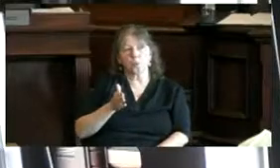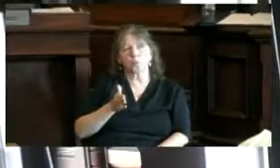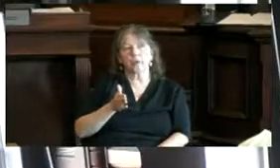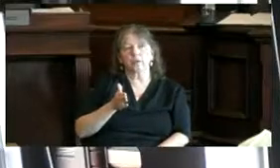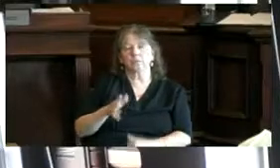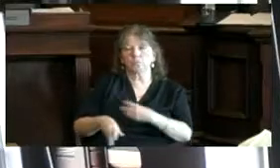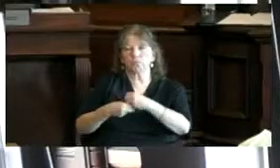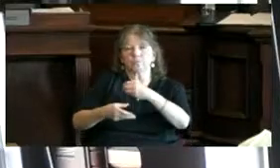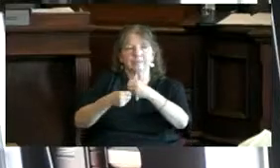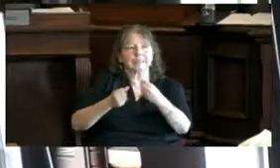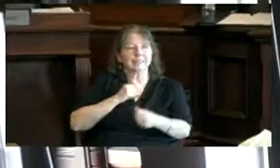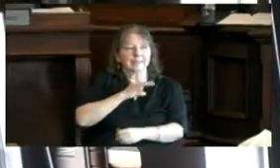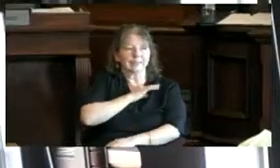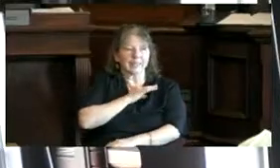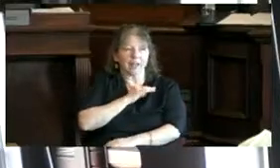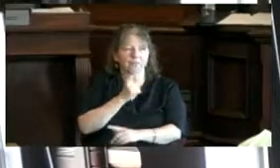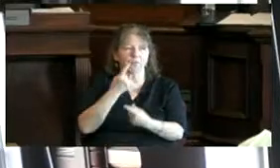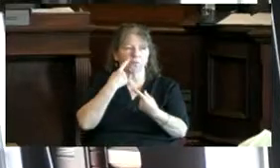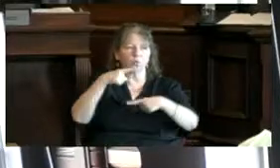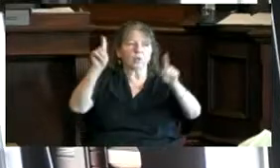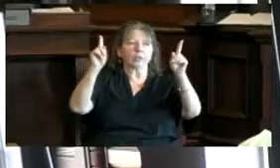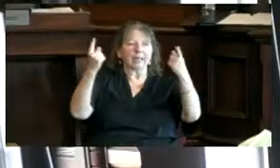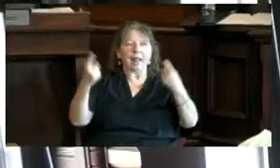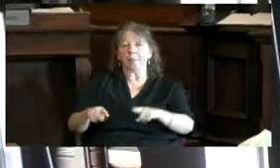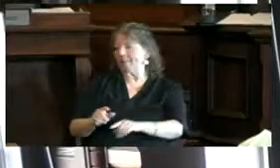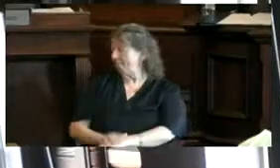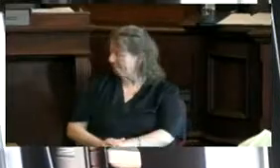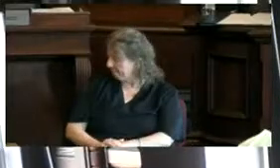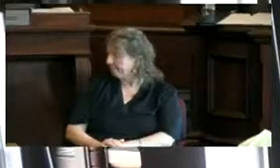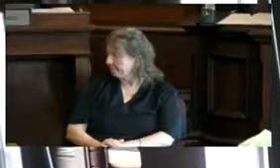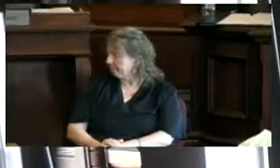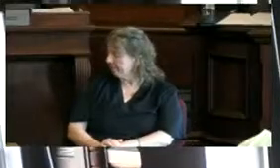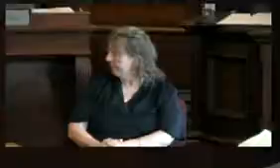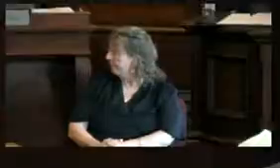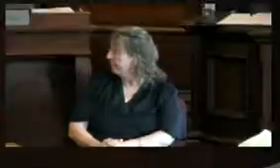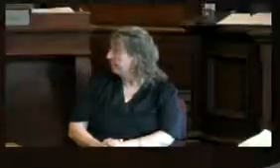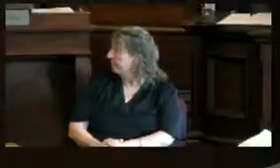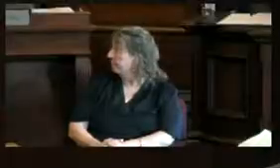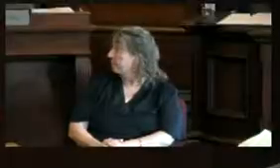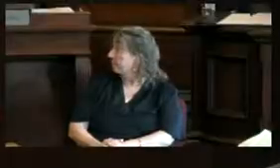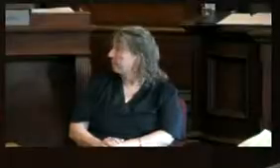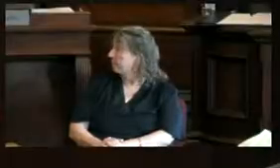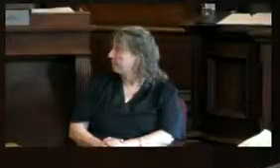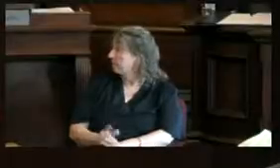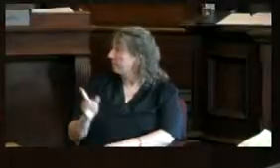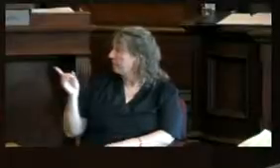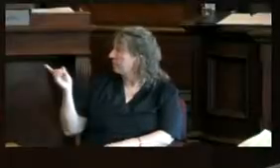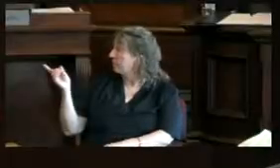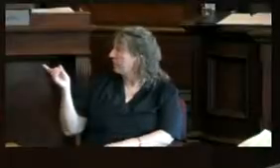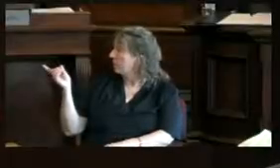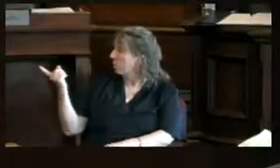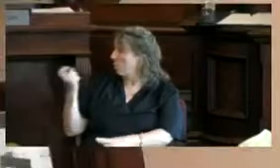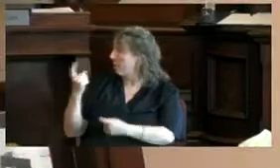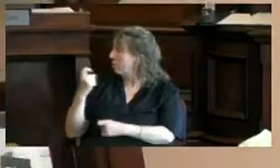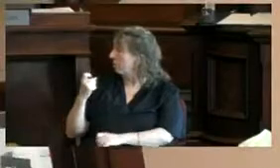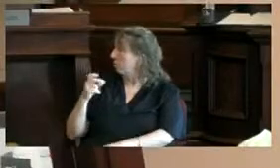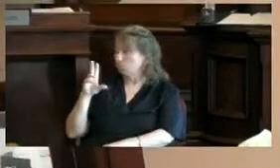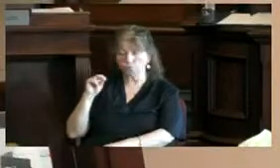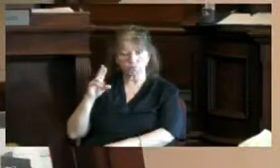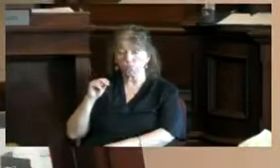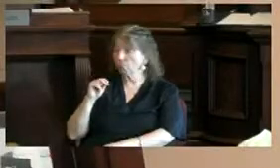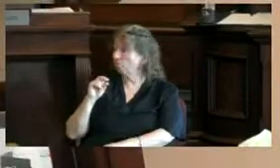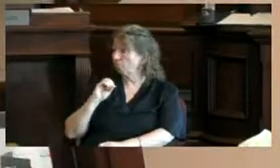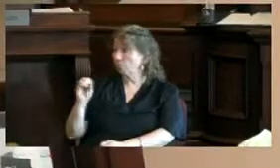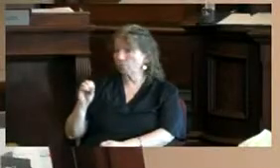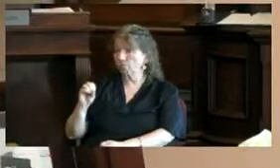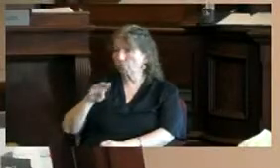additional staff to make this program work. Okay. Councilmember Smith, and we'll just run down the line. You good?